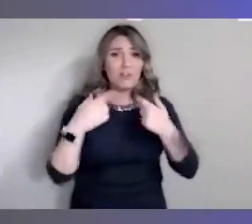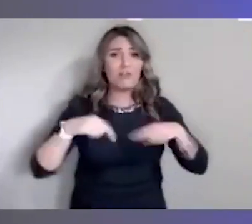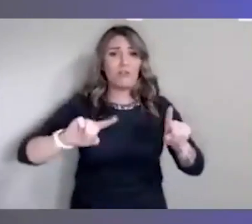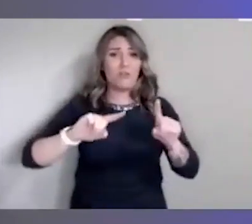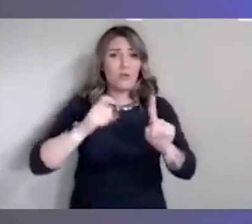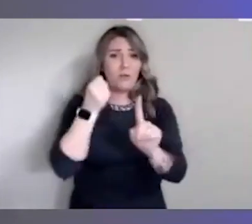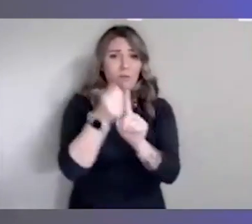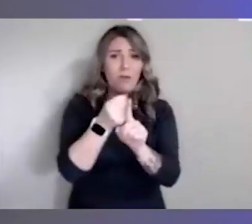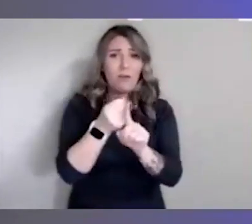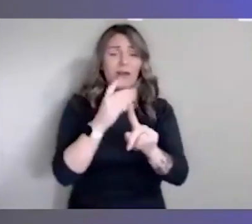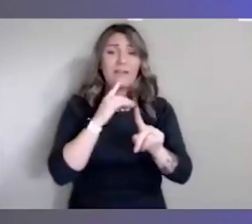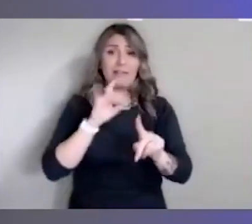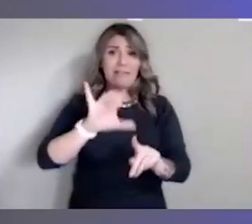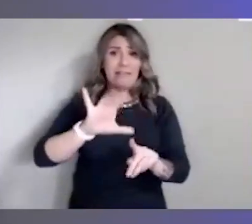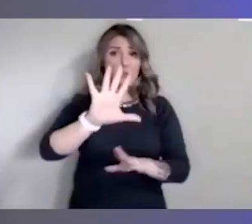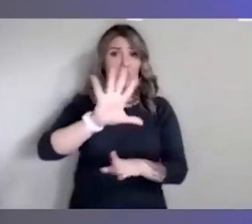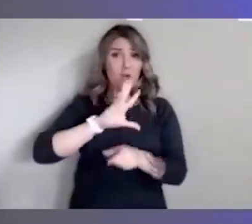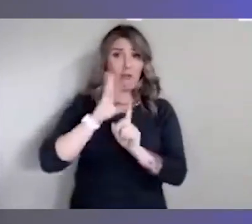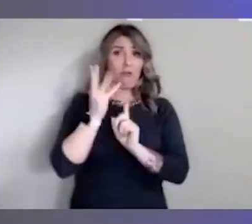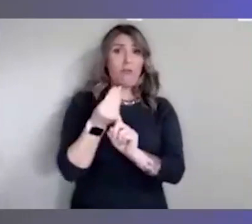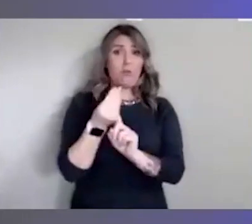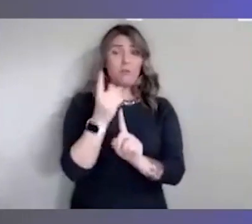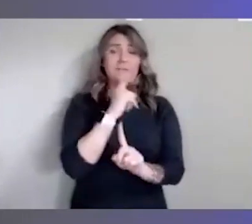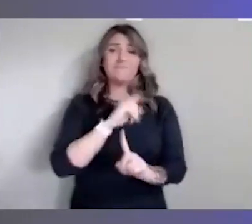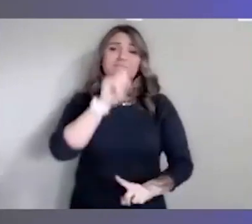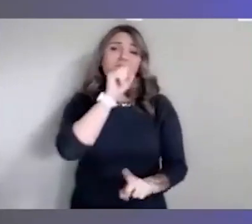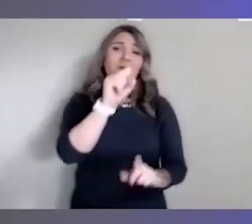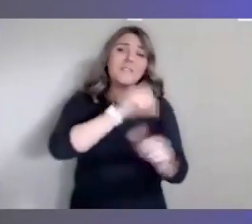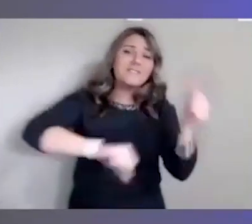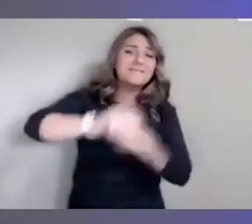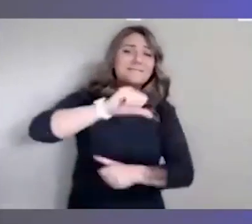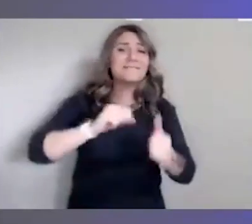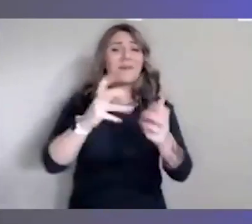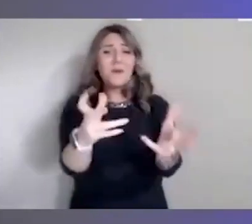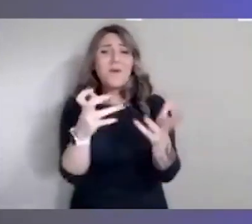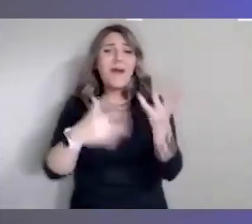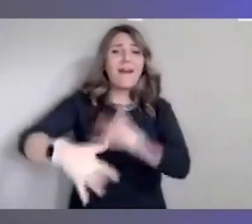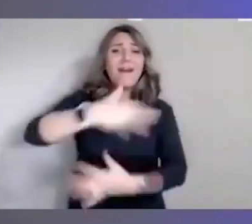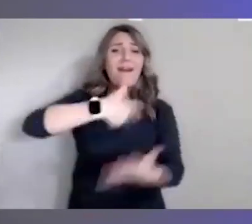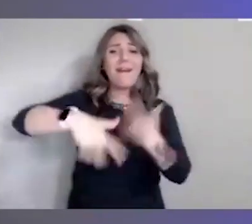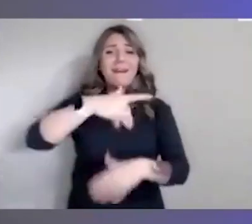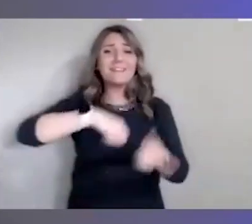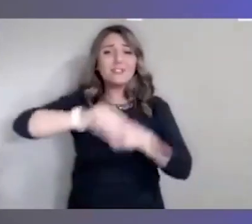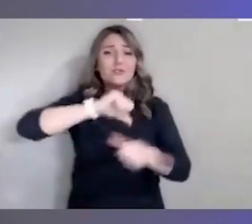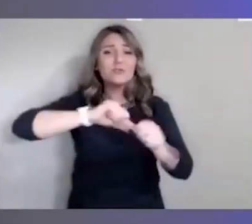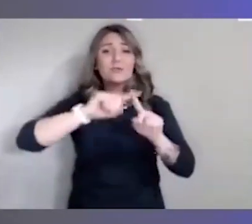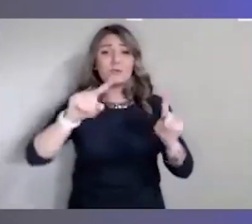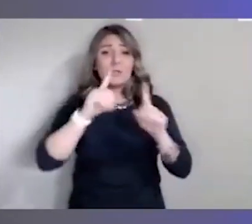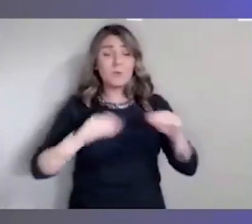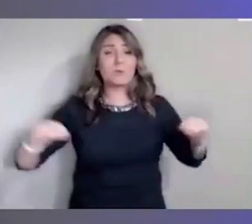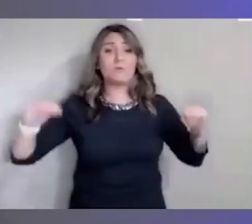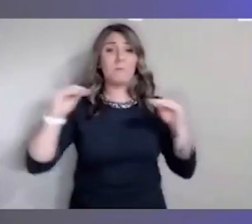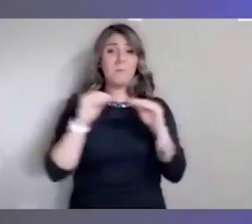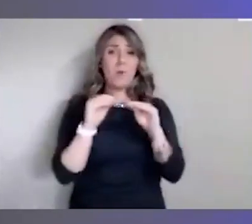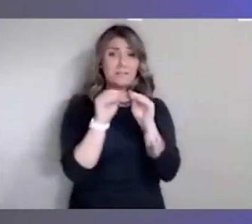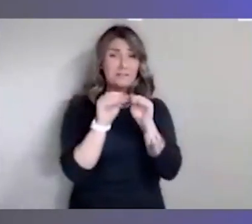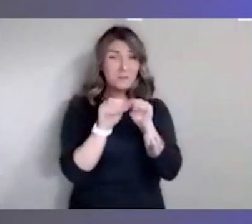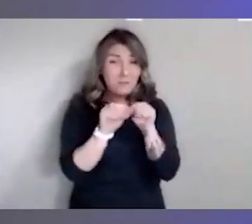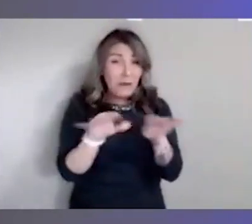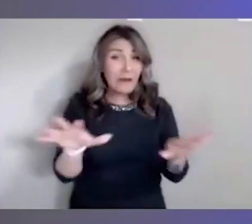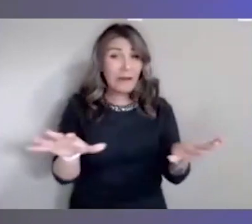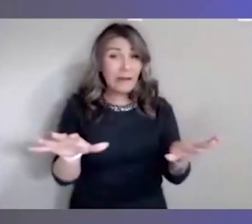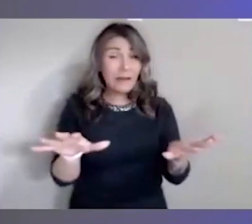their culture, and they love one another and want to be around one another. But I think there was probably more spread than was